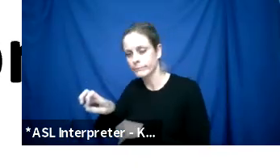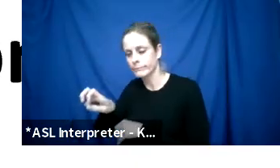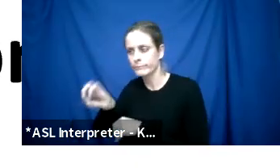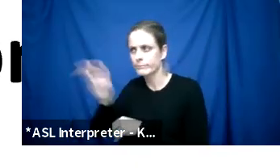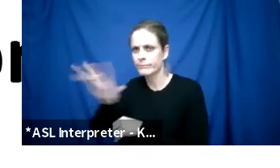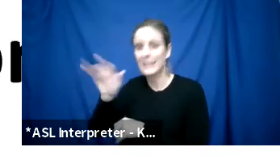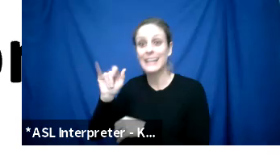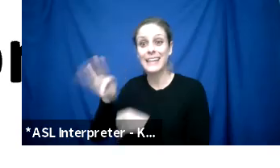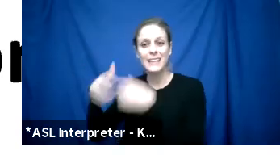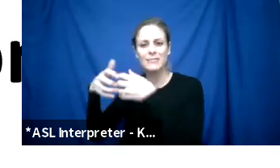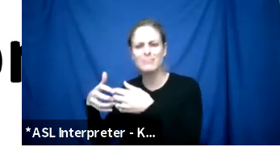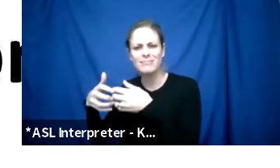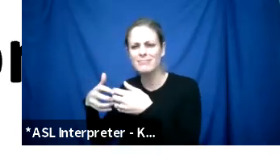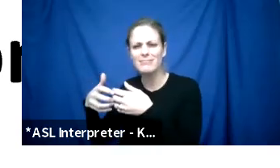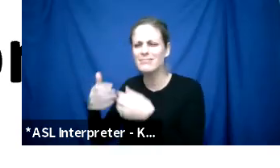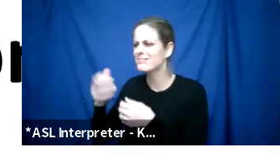with the machine, is always very helpful.